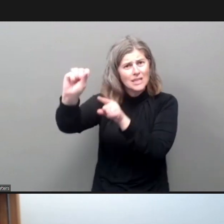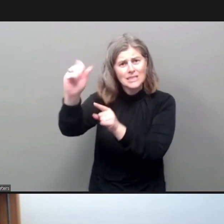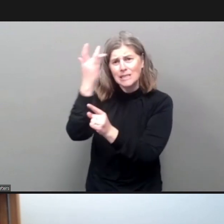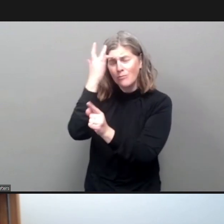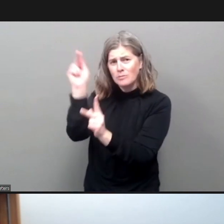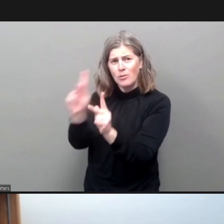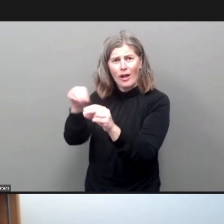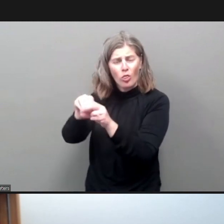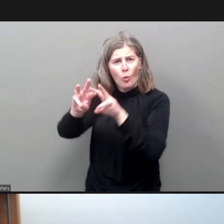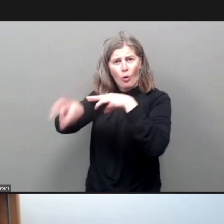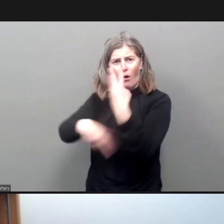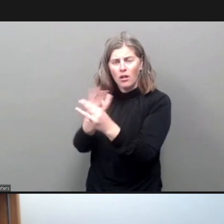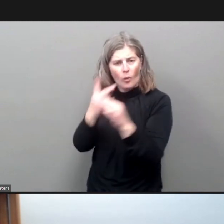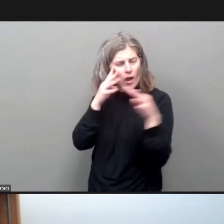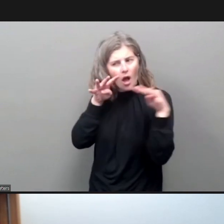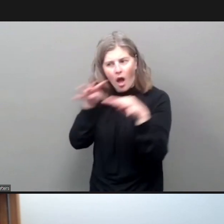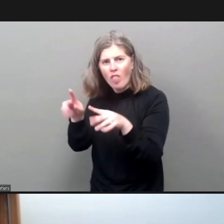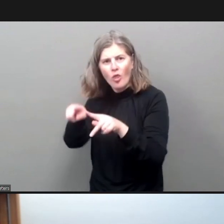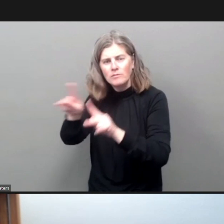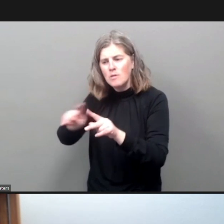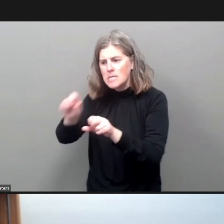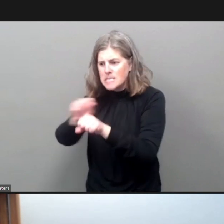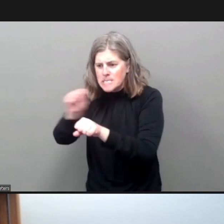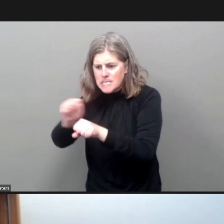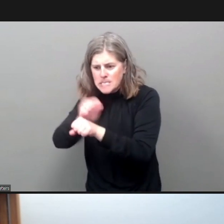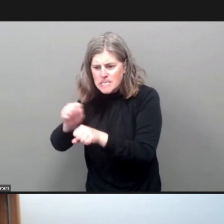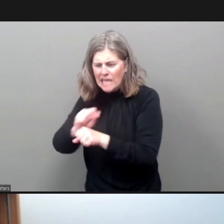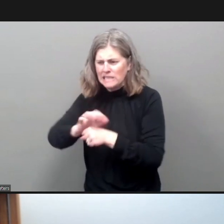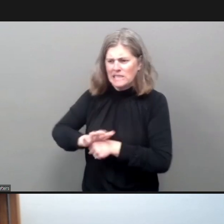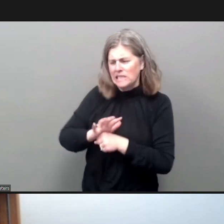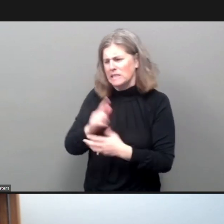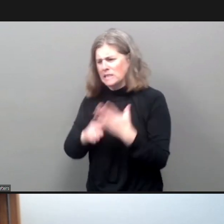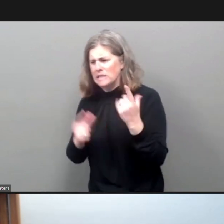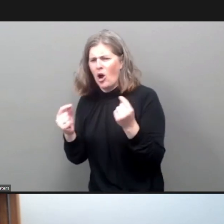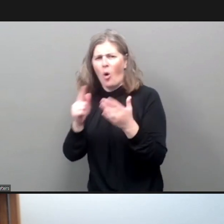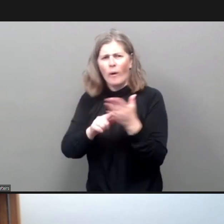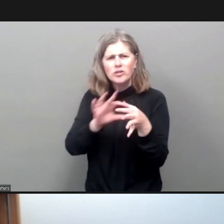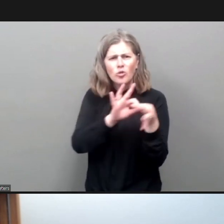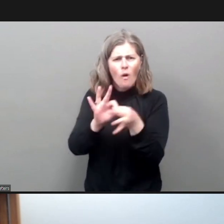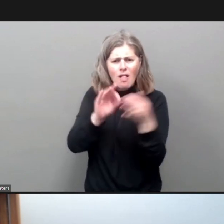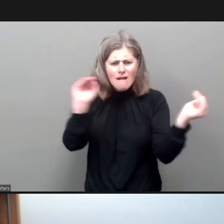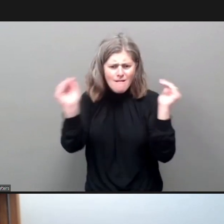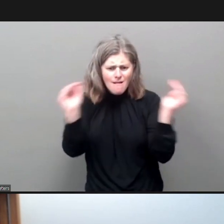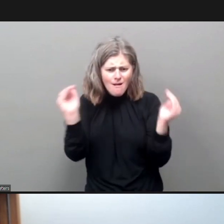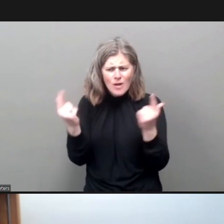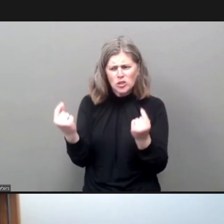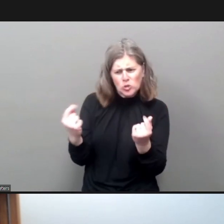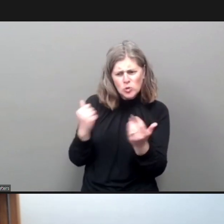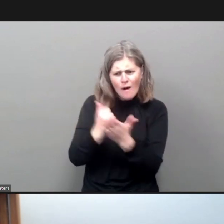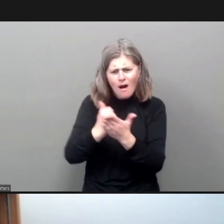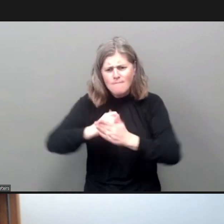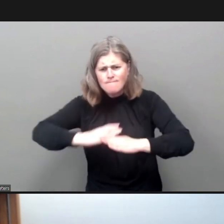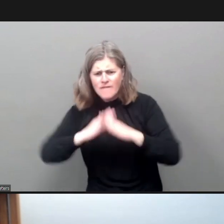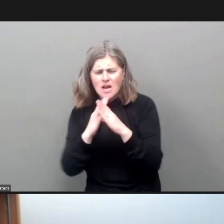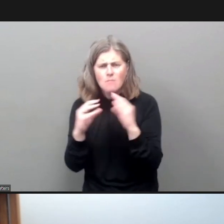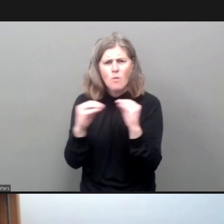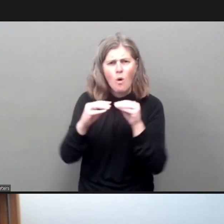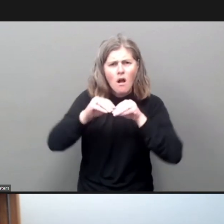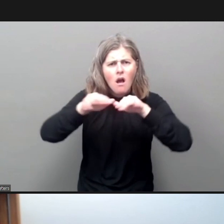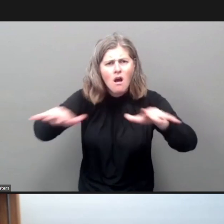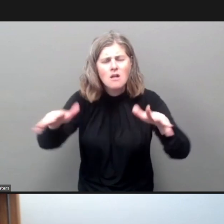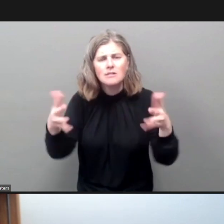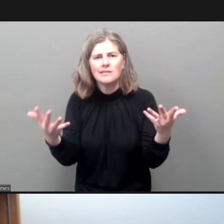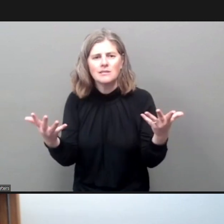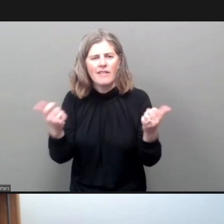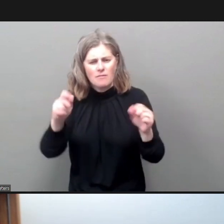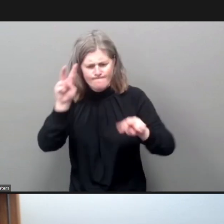all, those folks are all like grasping at straws, like what is the correlation here that we can do something about to prevent case counts from